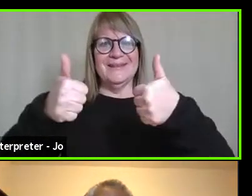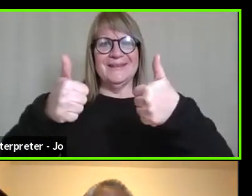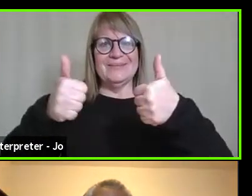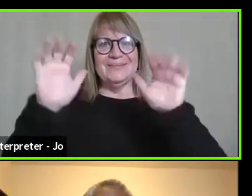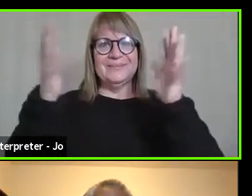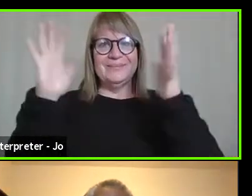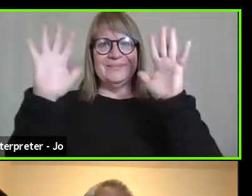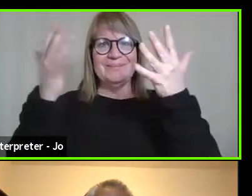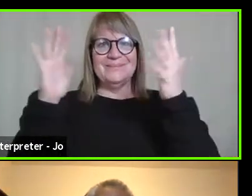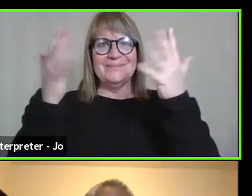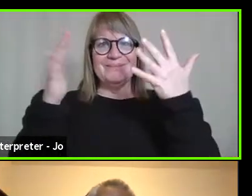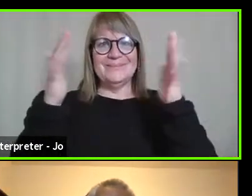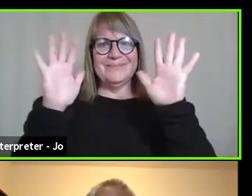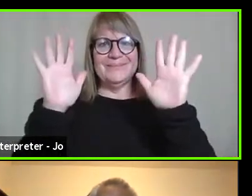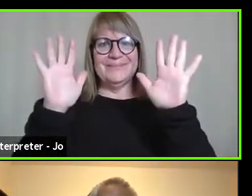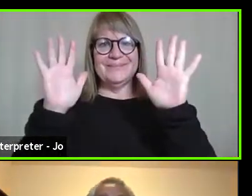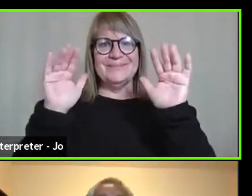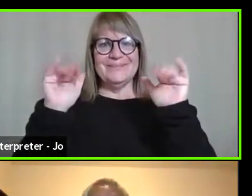um